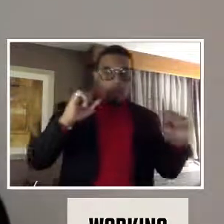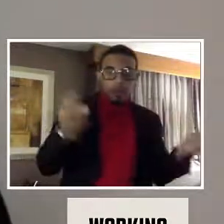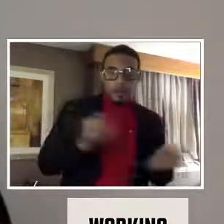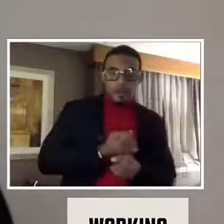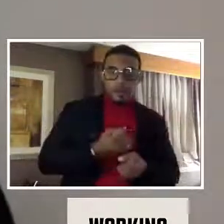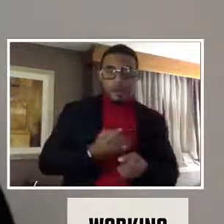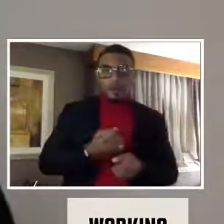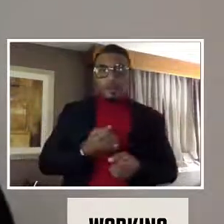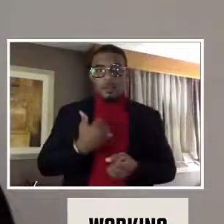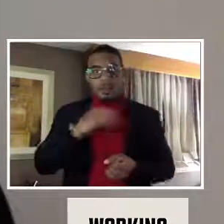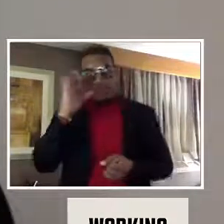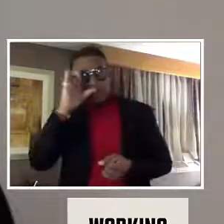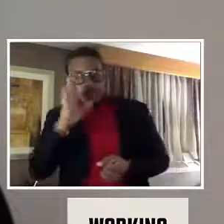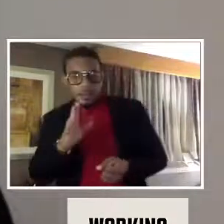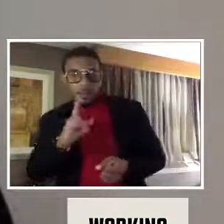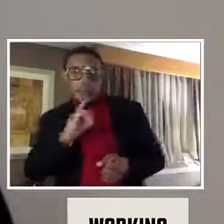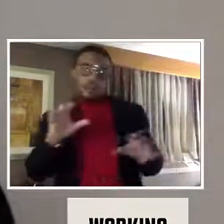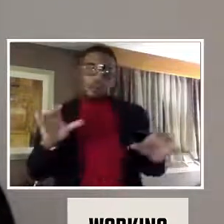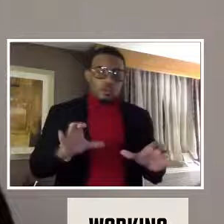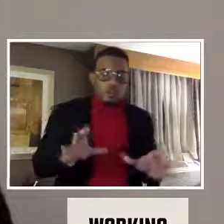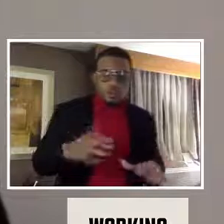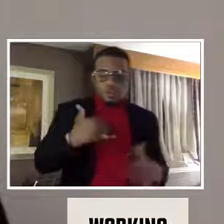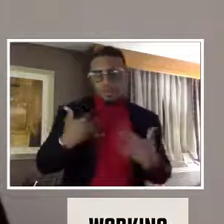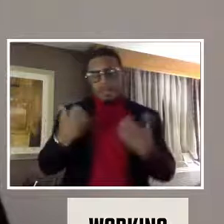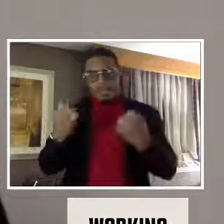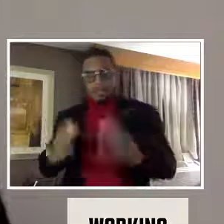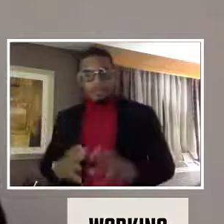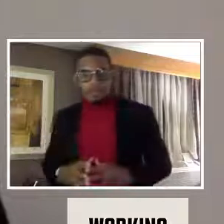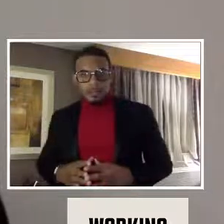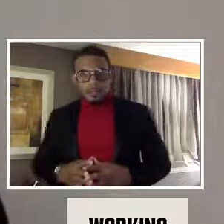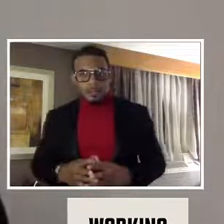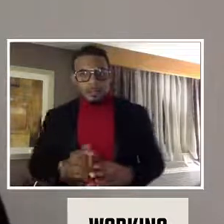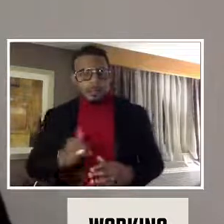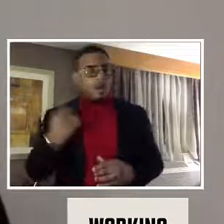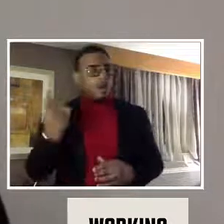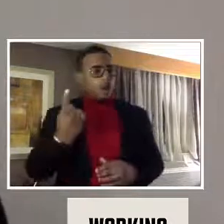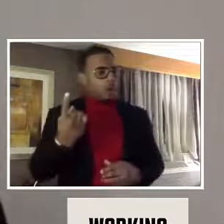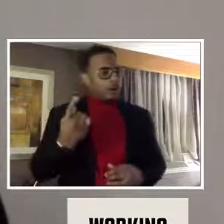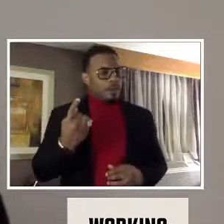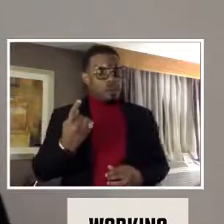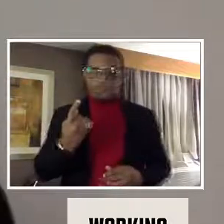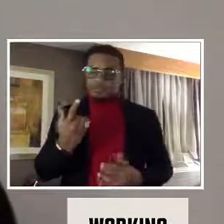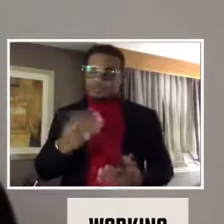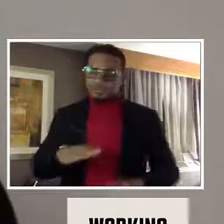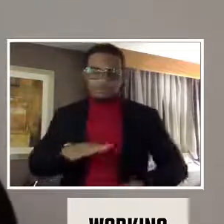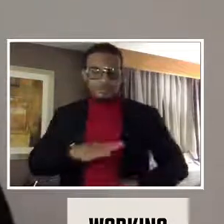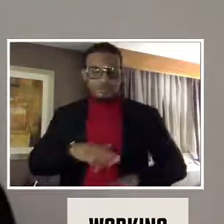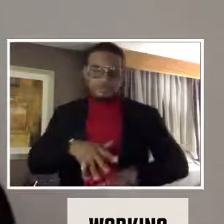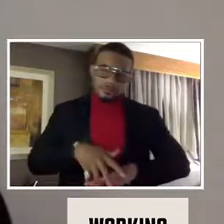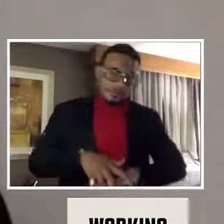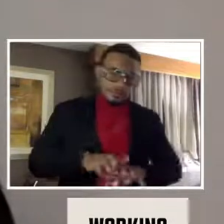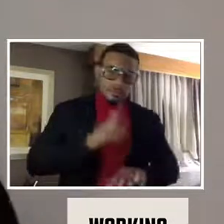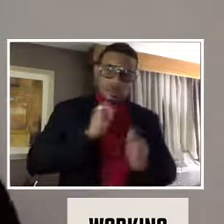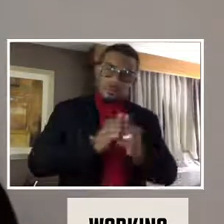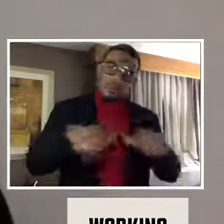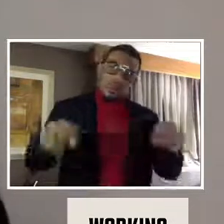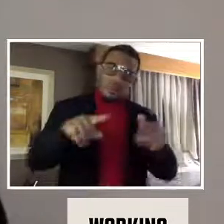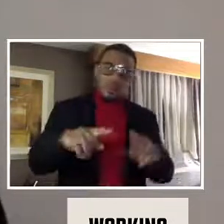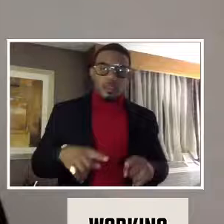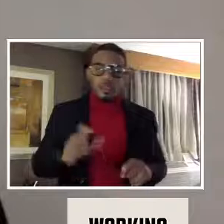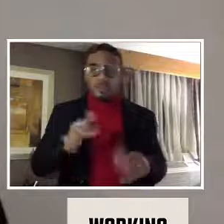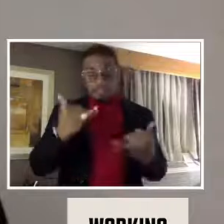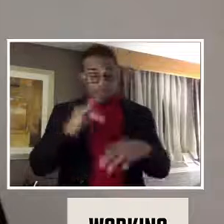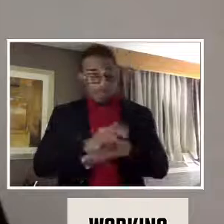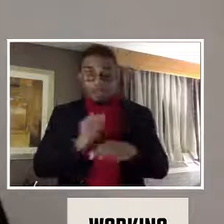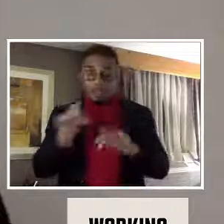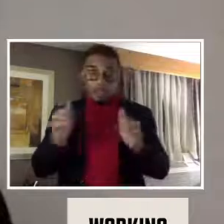We are the seekers, we are the doers, we are the healers. It is always so fortifying and grounding to be with you. And